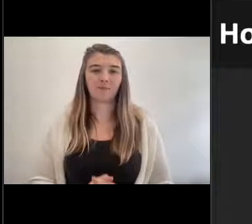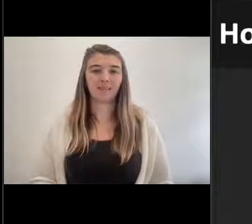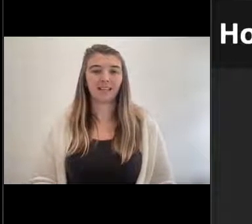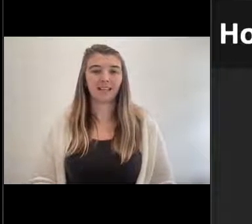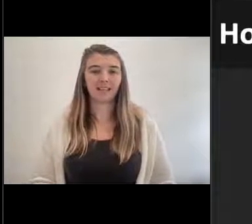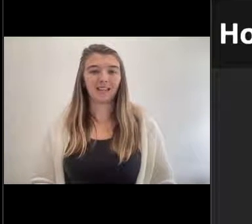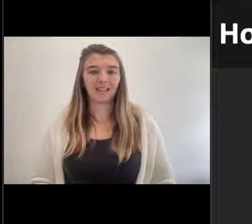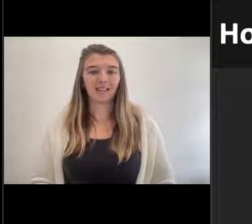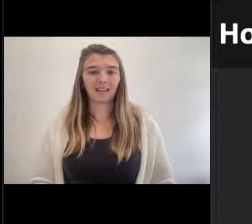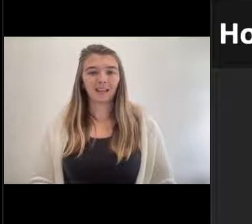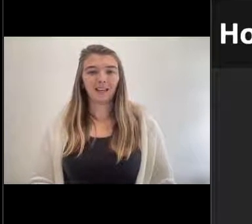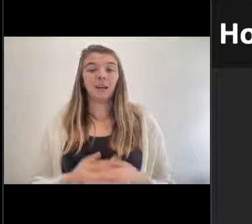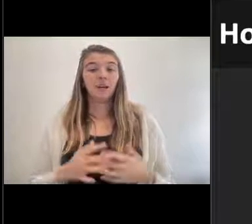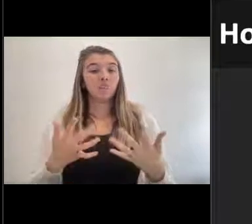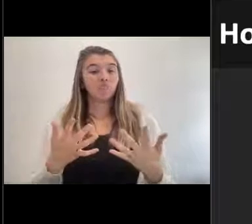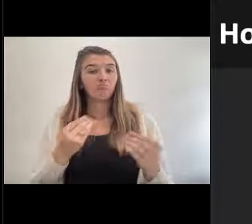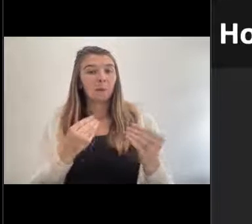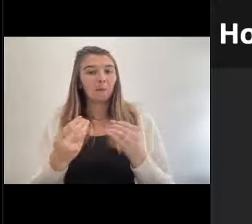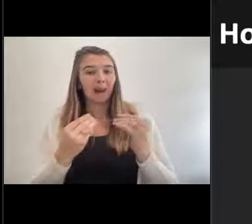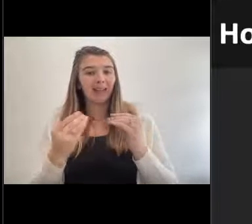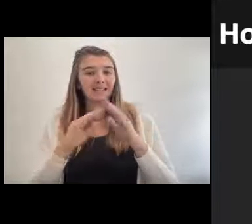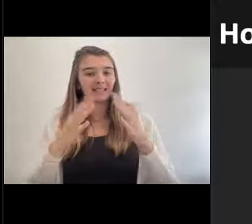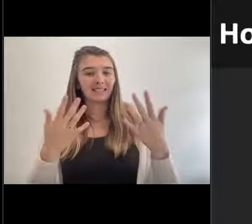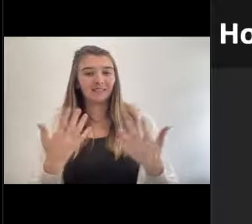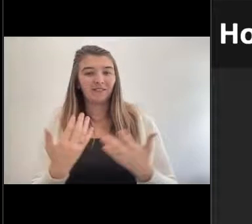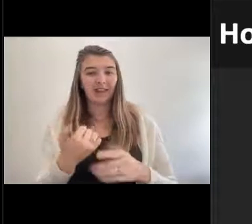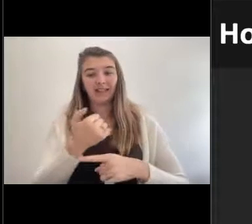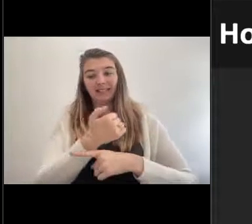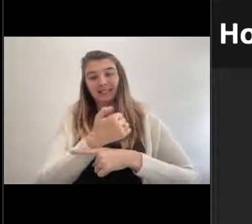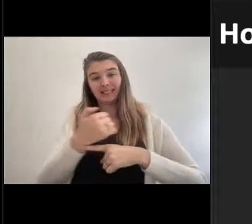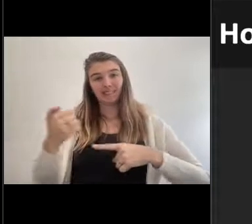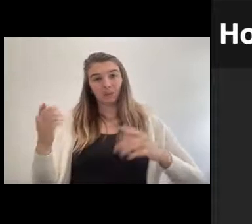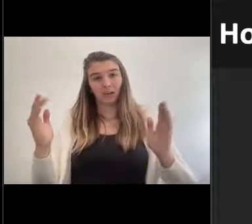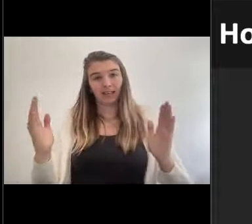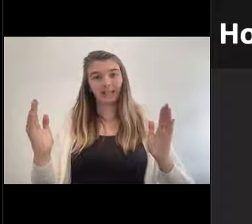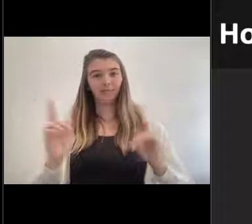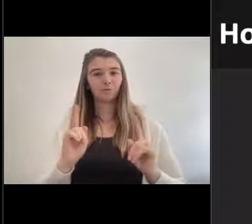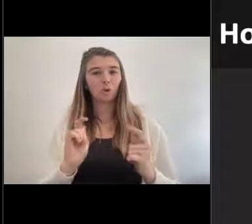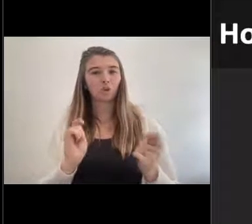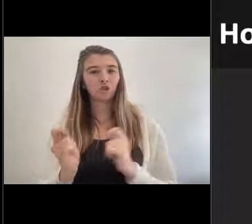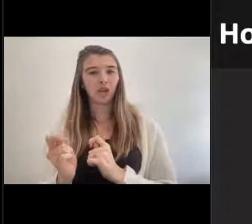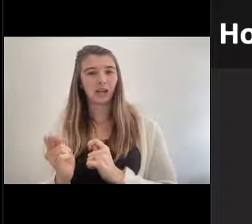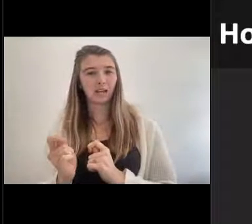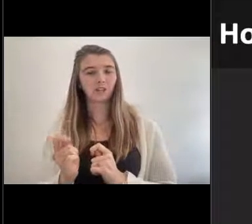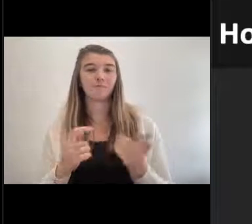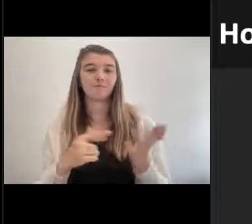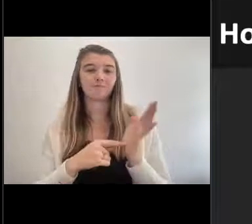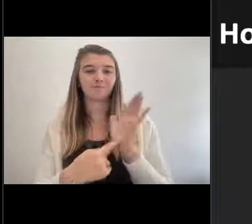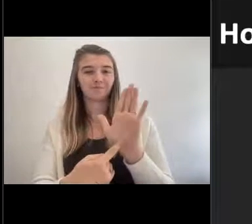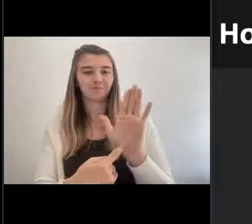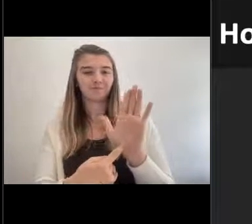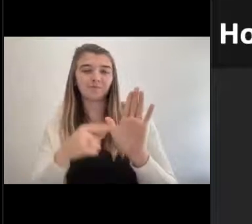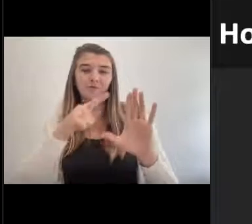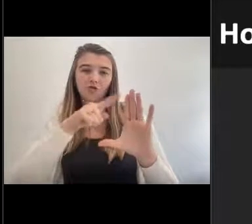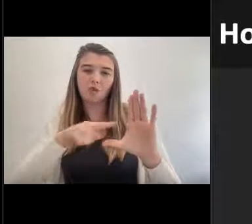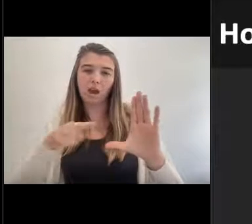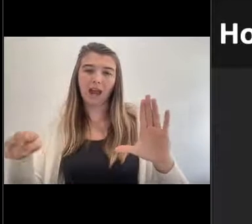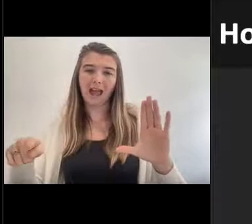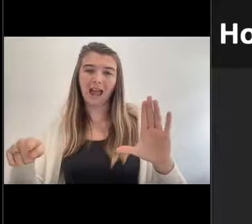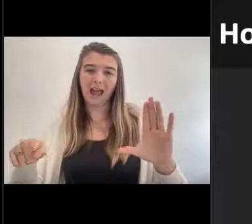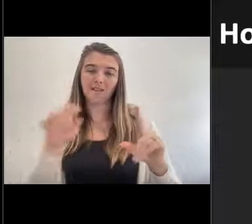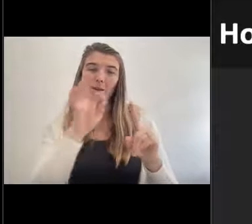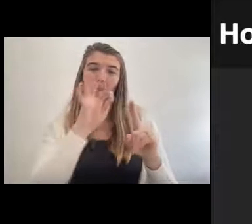So how does the plastosphere change across 6 weeks of incubation with PET? Well, in this graph, each point represents an individual